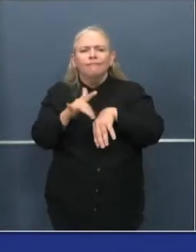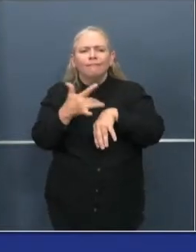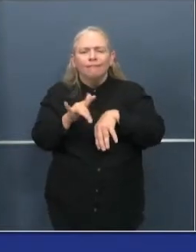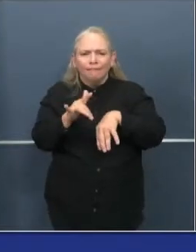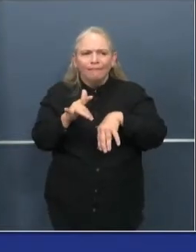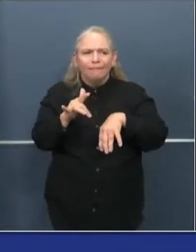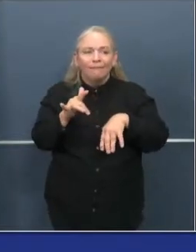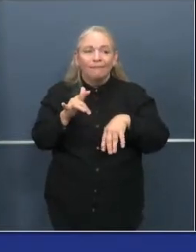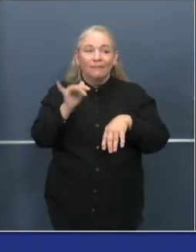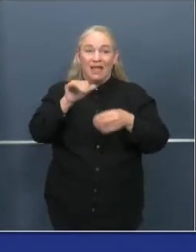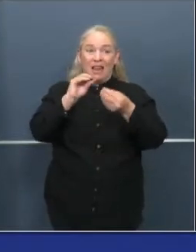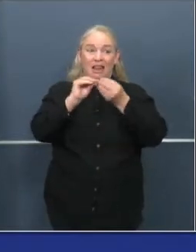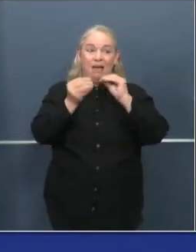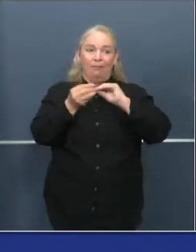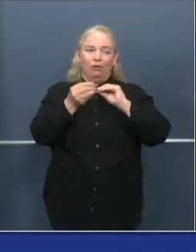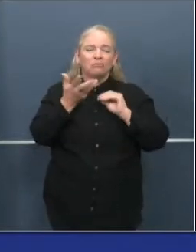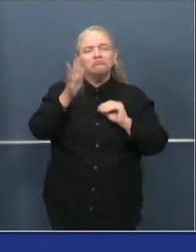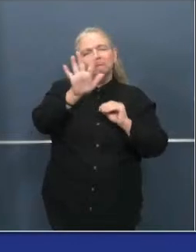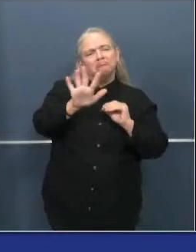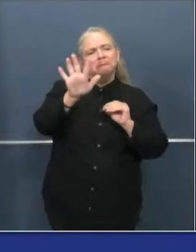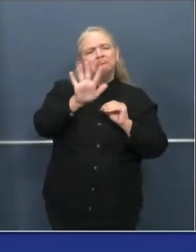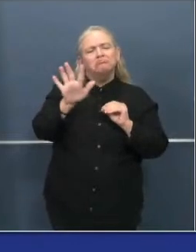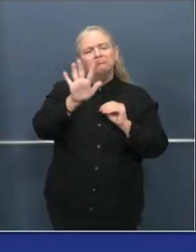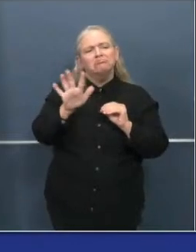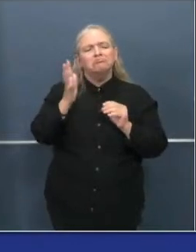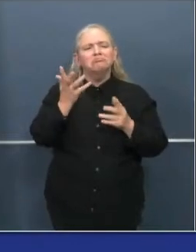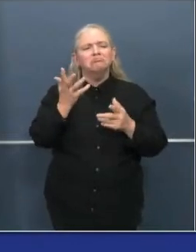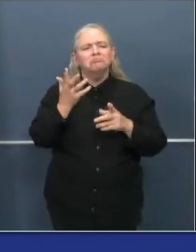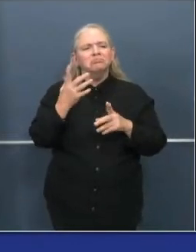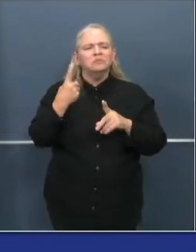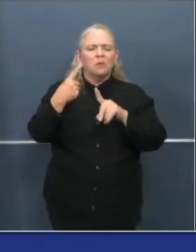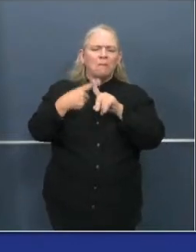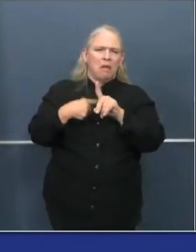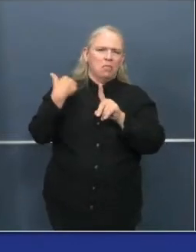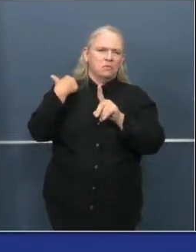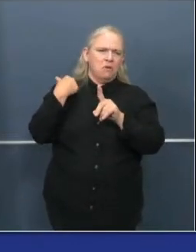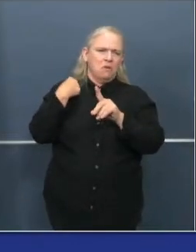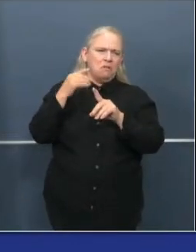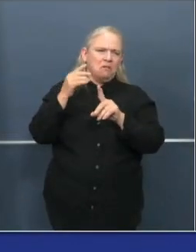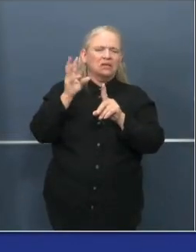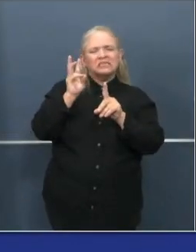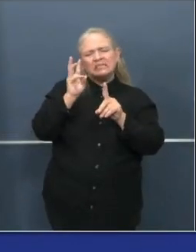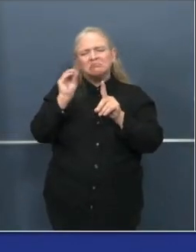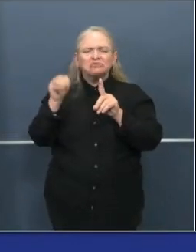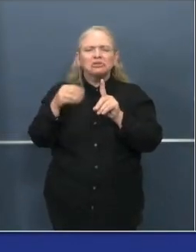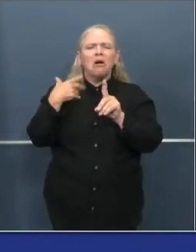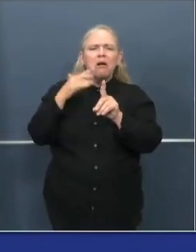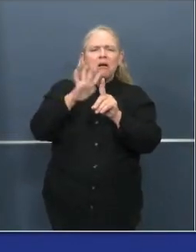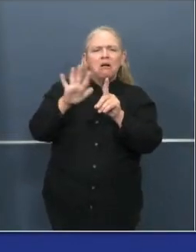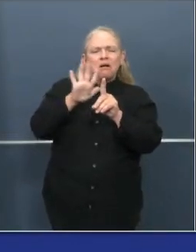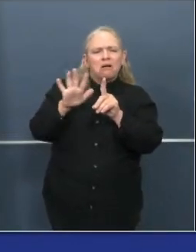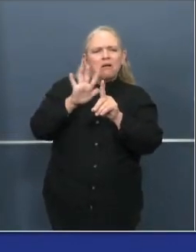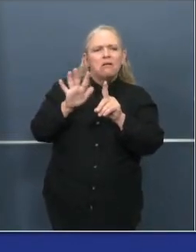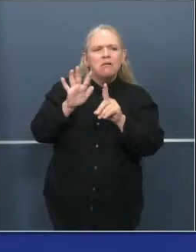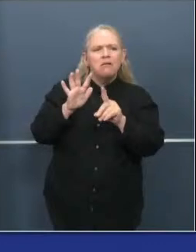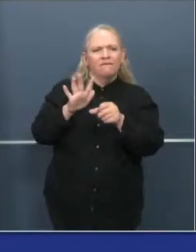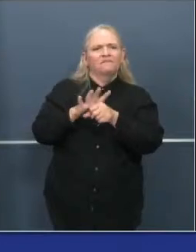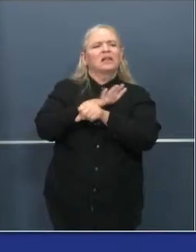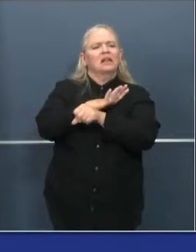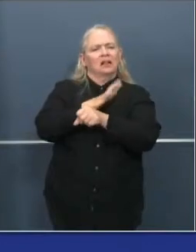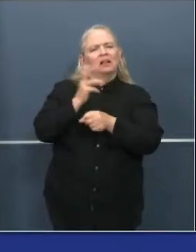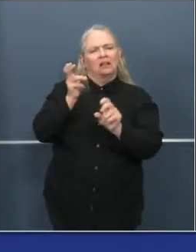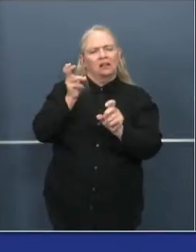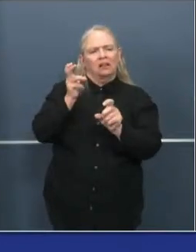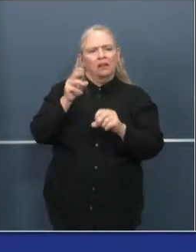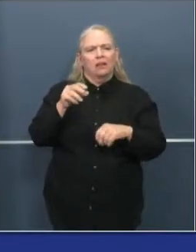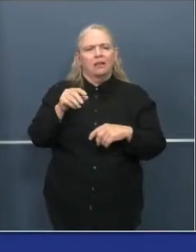averaging around 7%. It just increased to 8% of our total hospital beds. You can see we